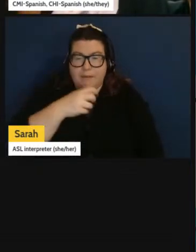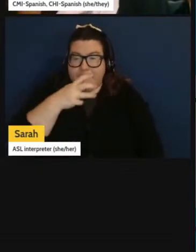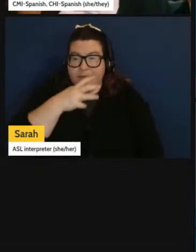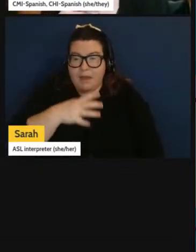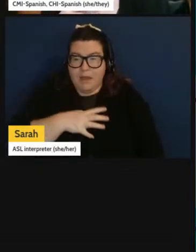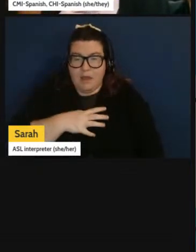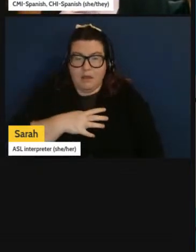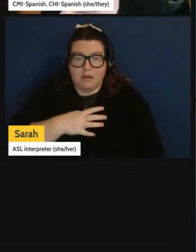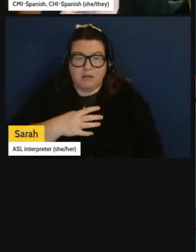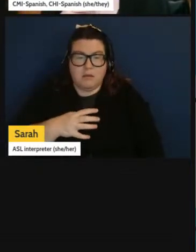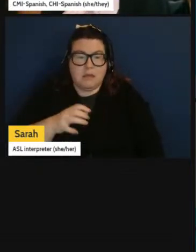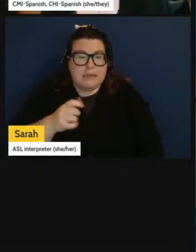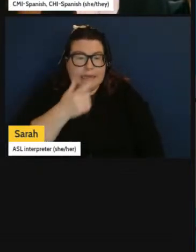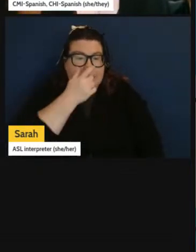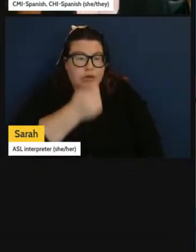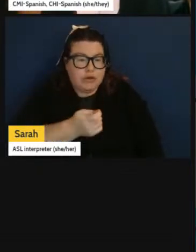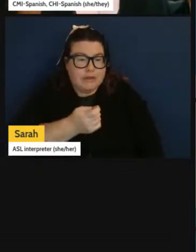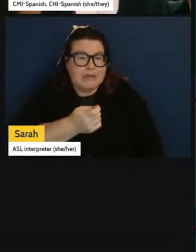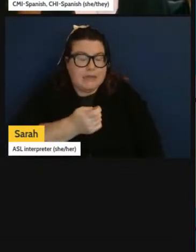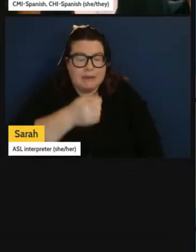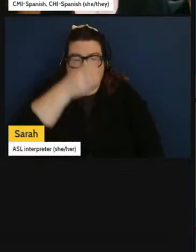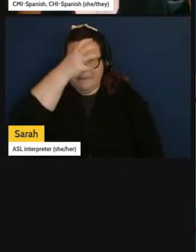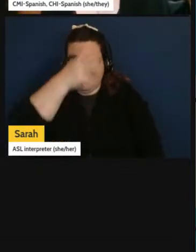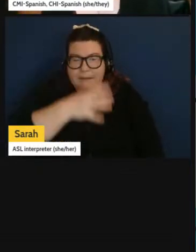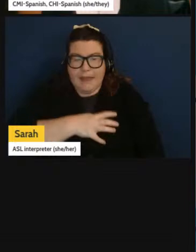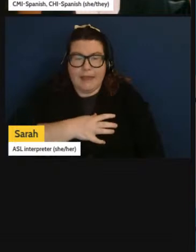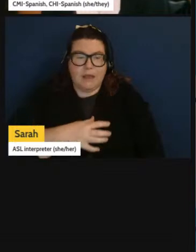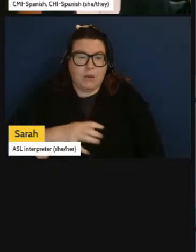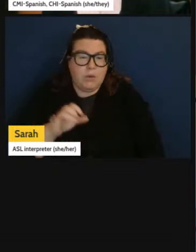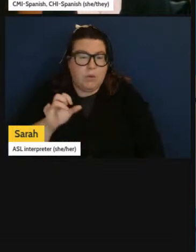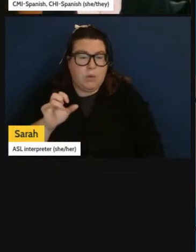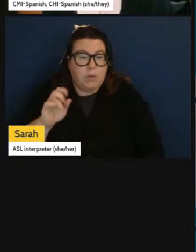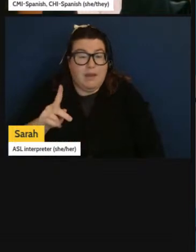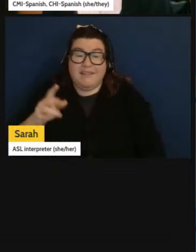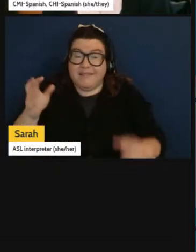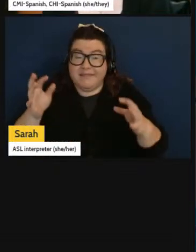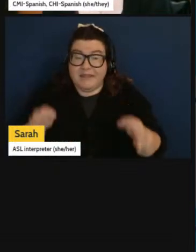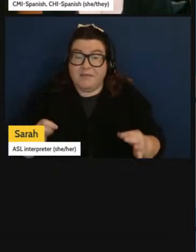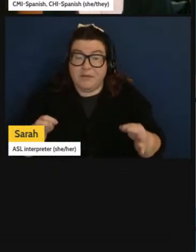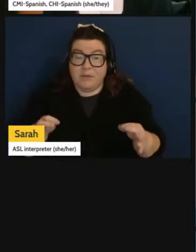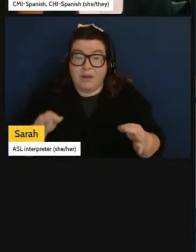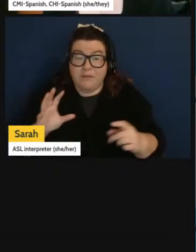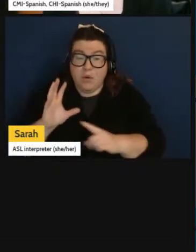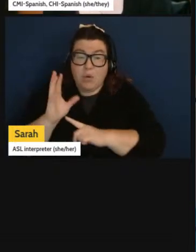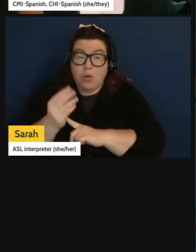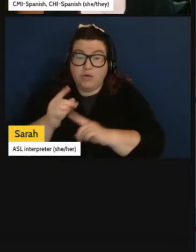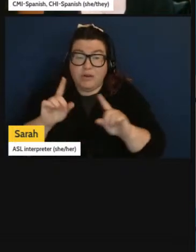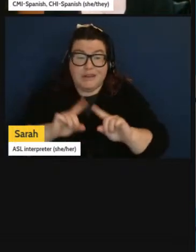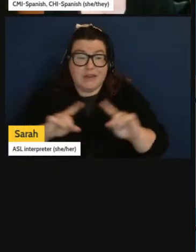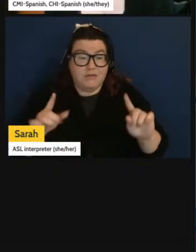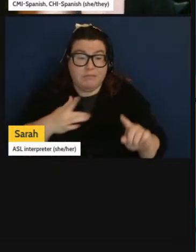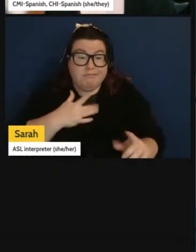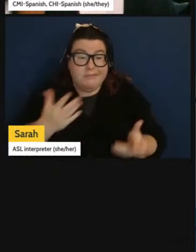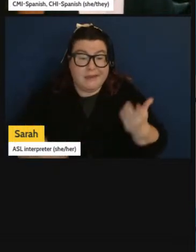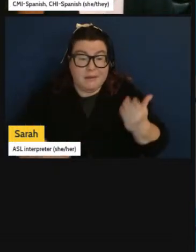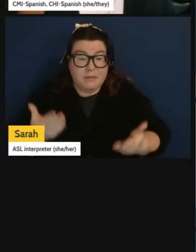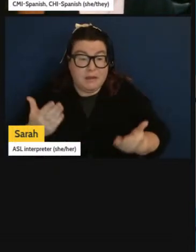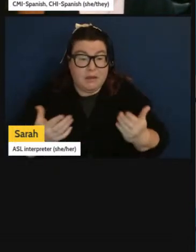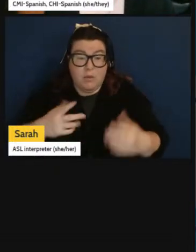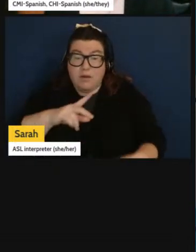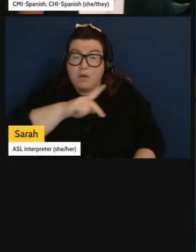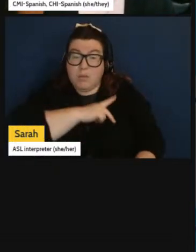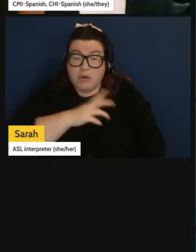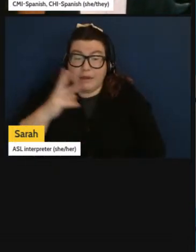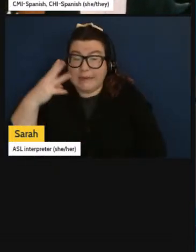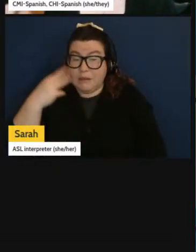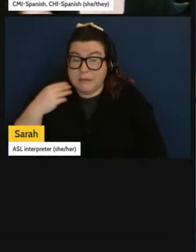Oh, interesting. You imagined the nurse as a man. Okay, so we have cultural differences here likely, and also too we have personal